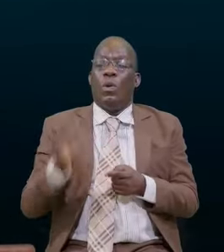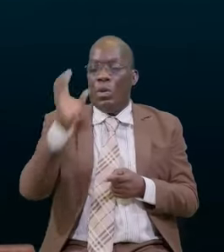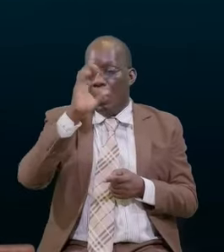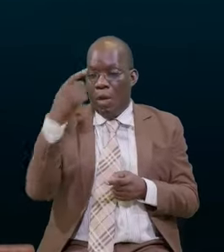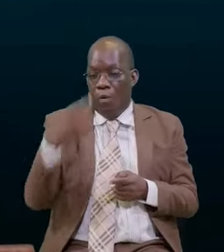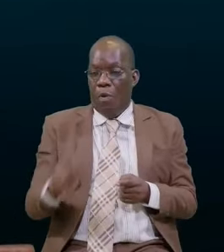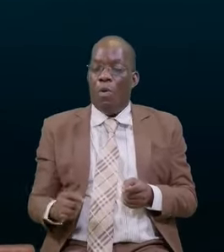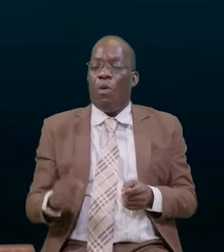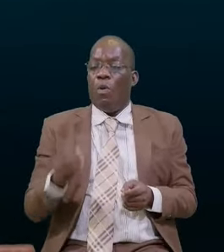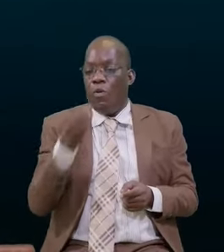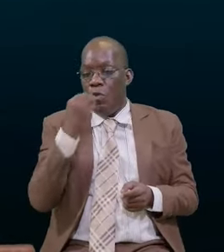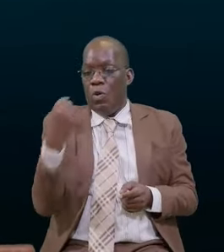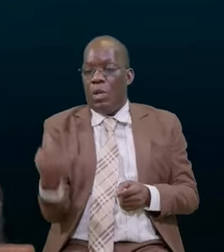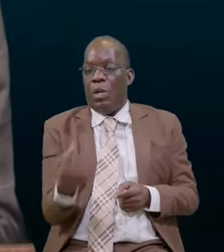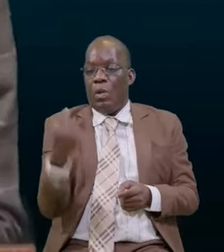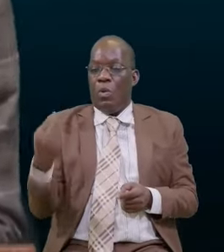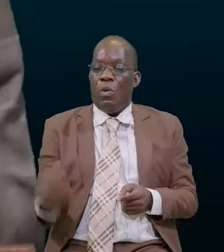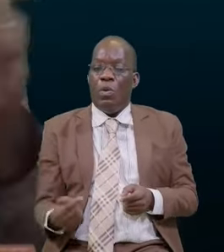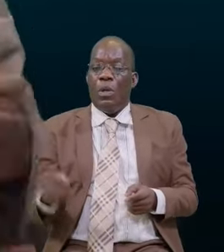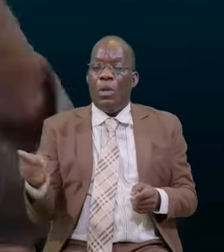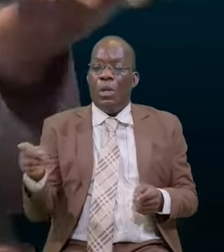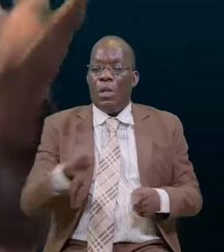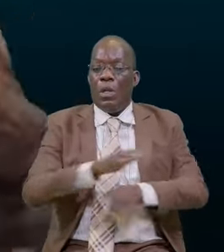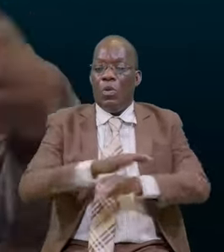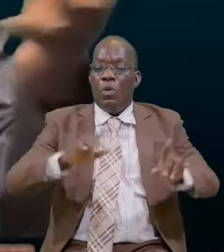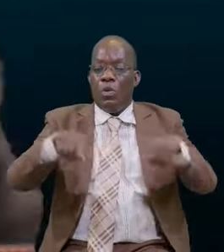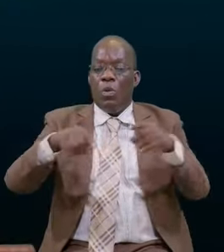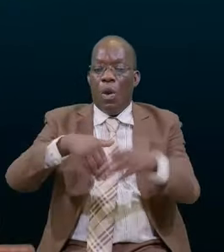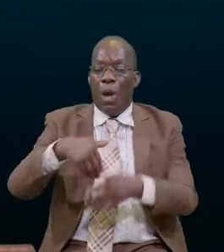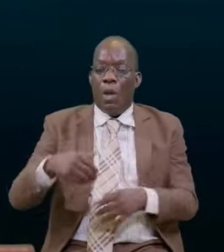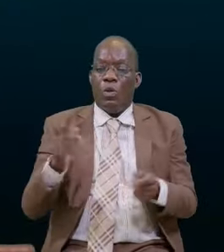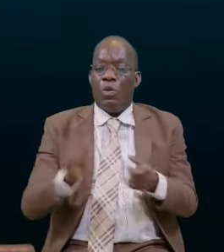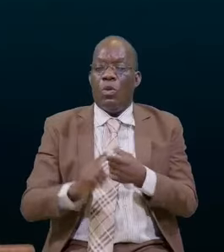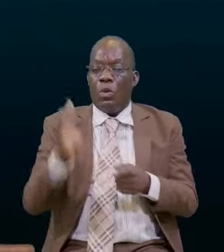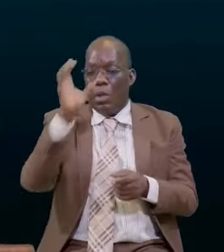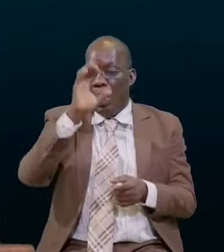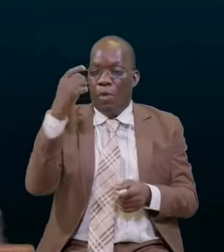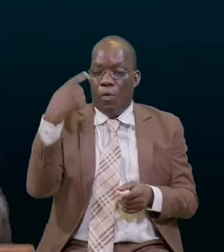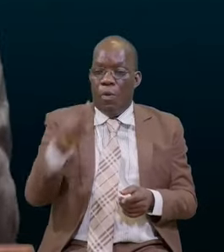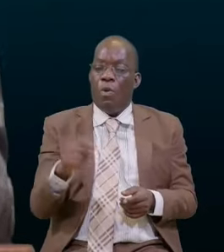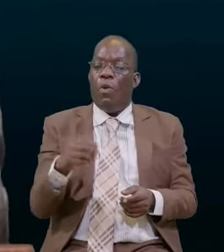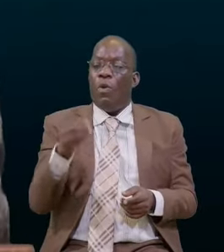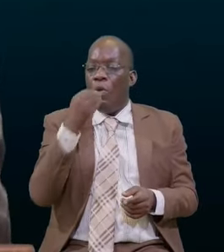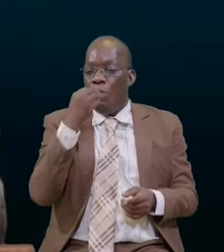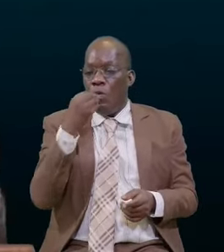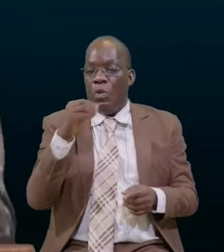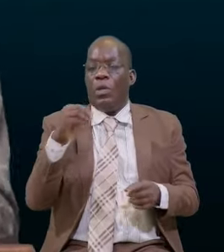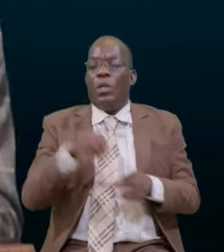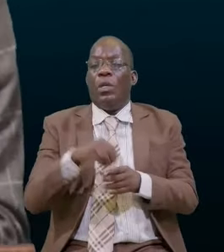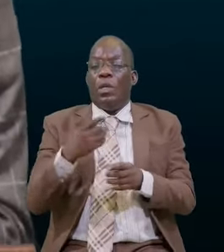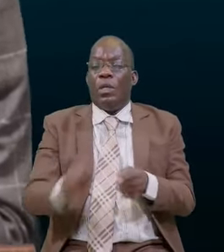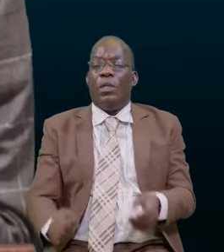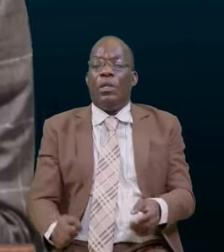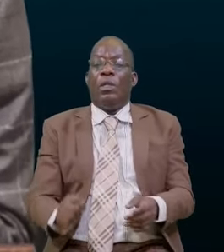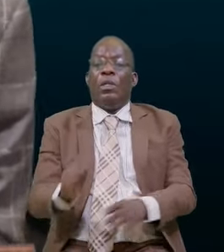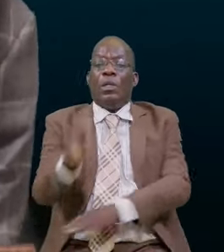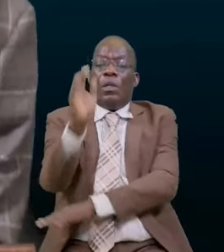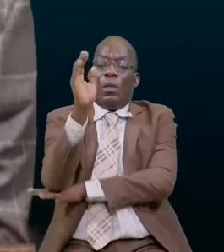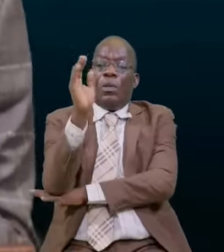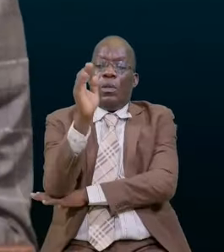out for food in the daytime because they know they will be caught by the hunter but they wait till it gets